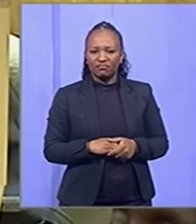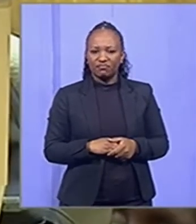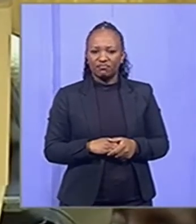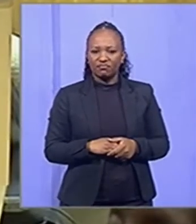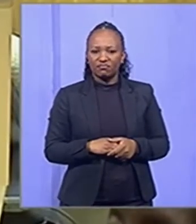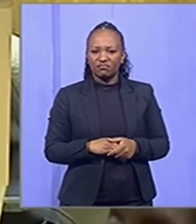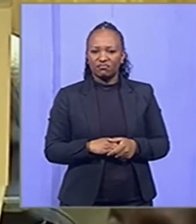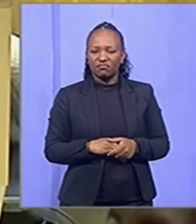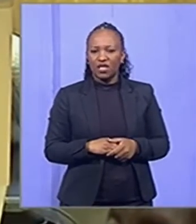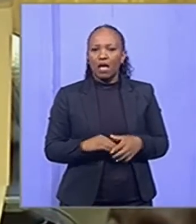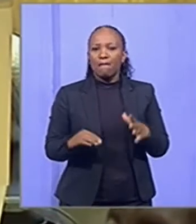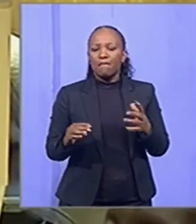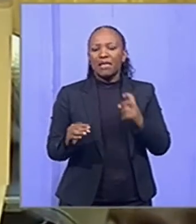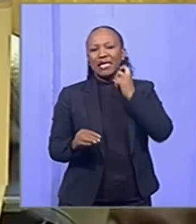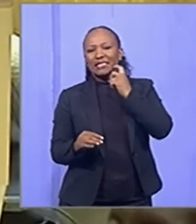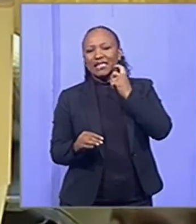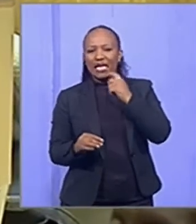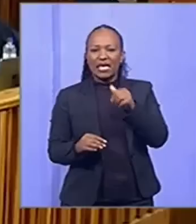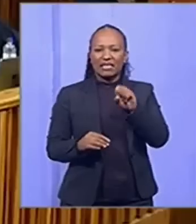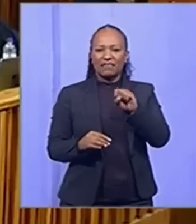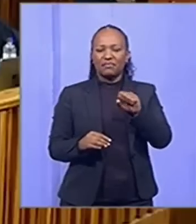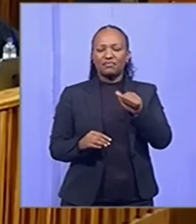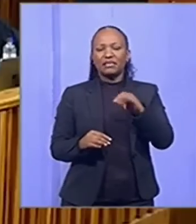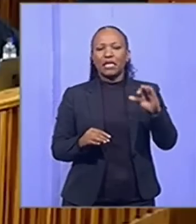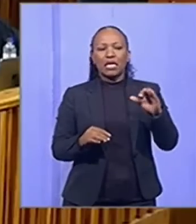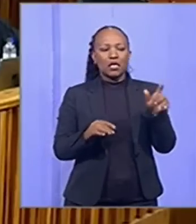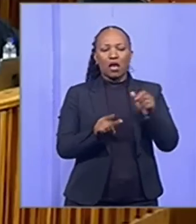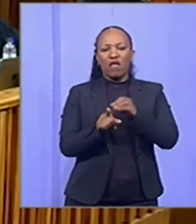susceptible to being easily poisoned by the use of this term.